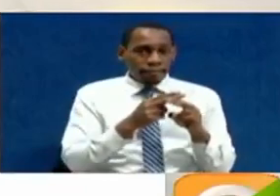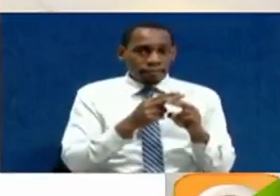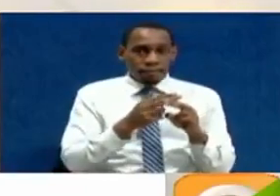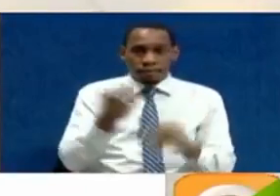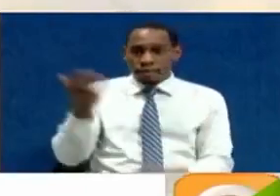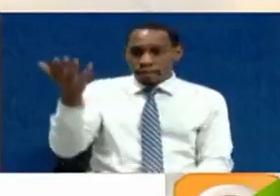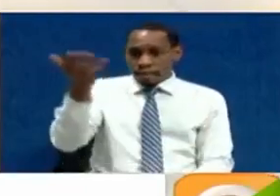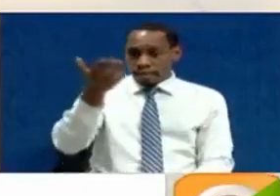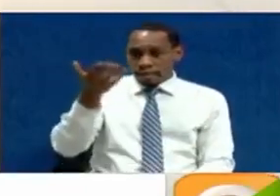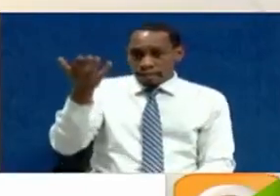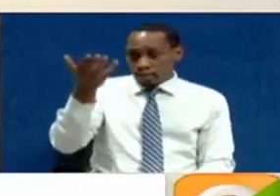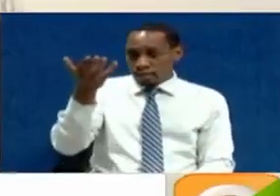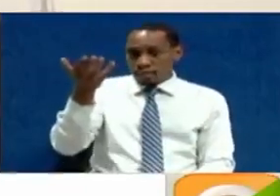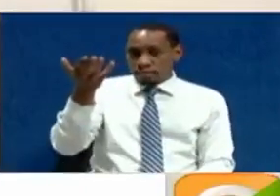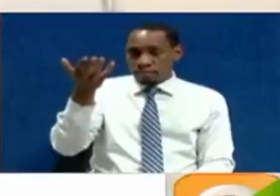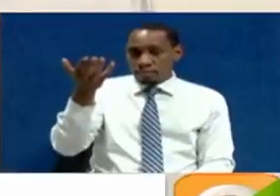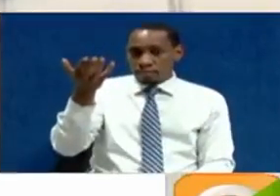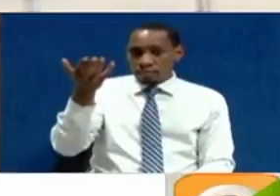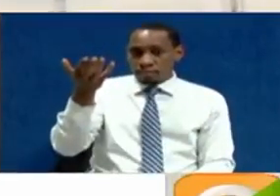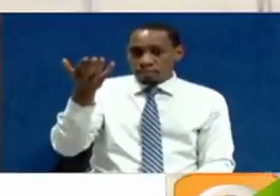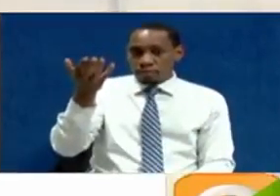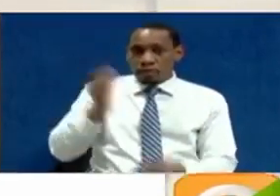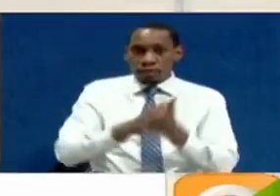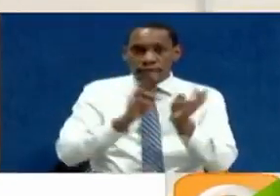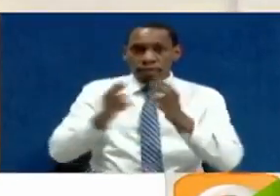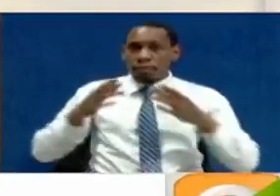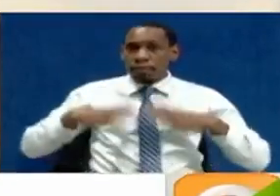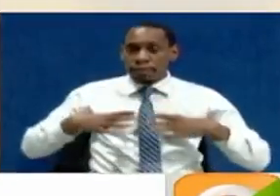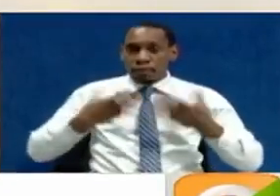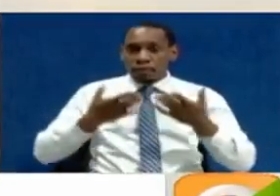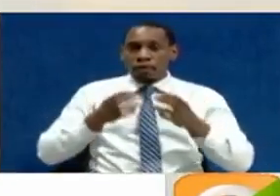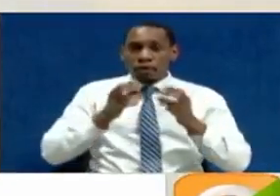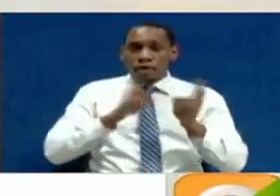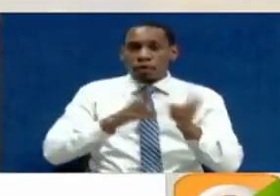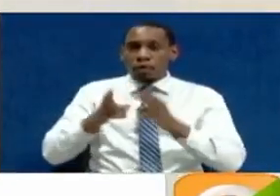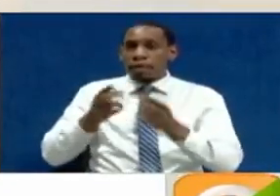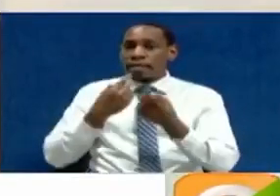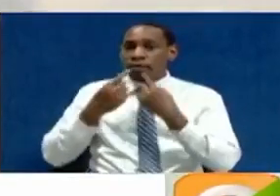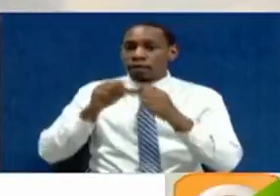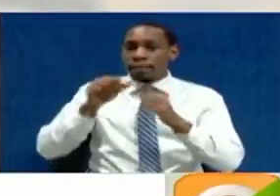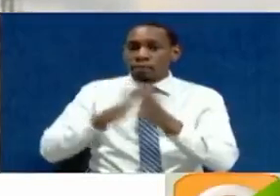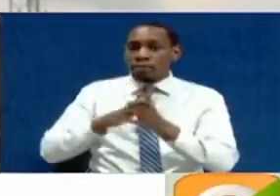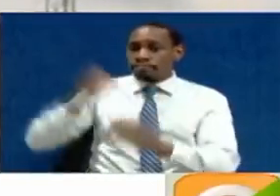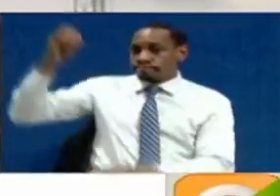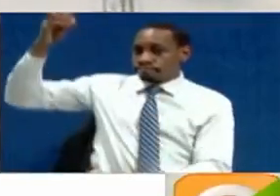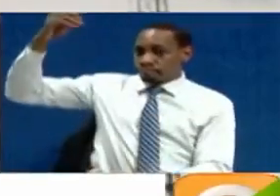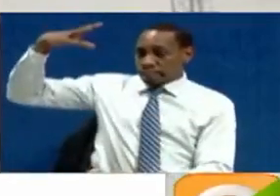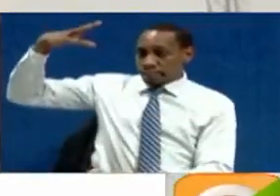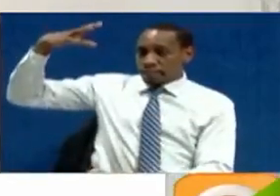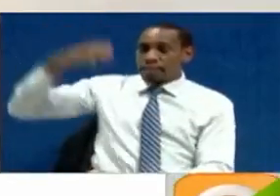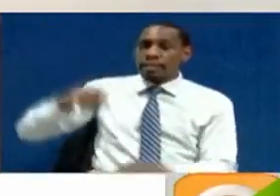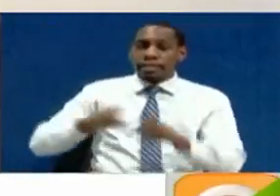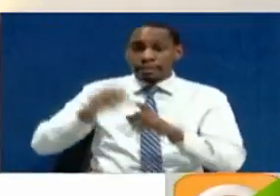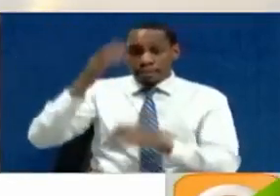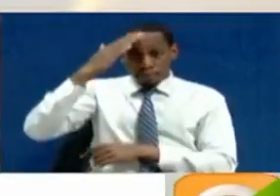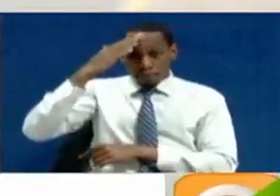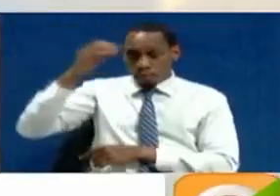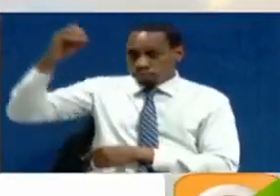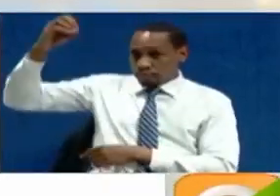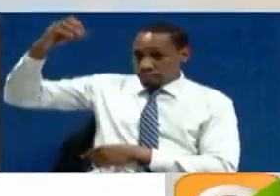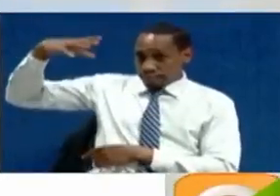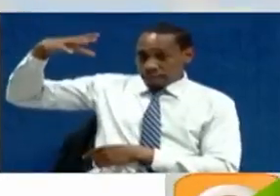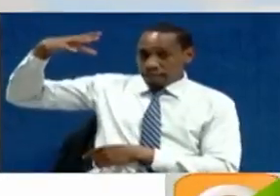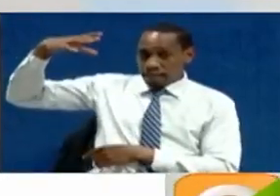cloud physics and also for ordinary people, we normally talk about electricity. And you know